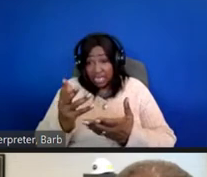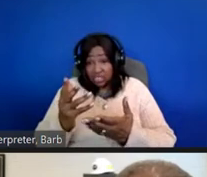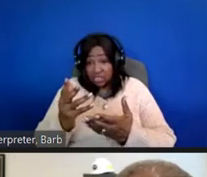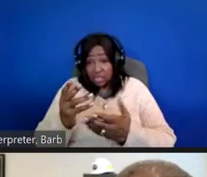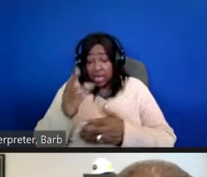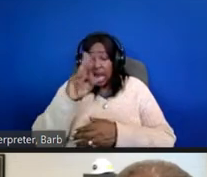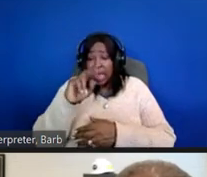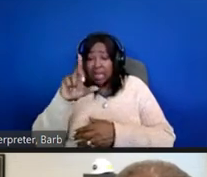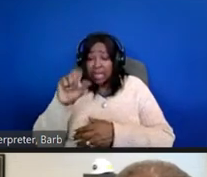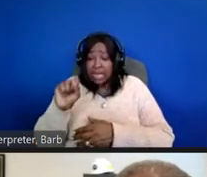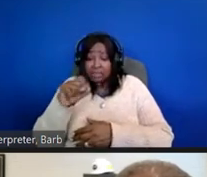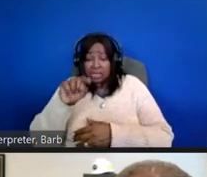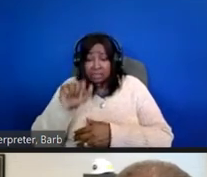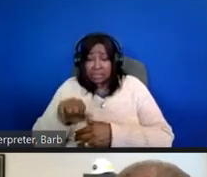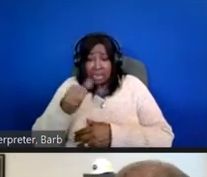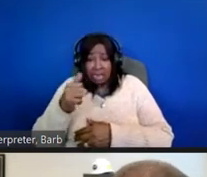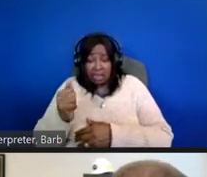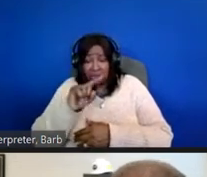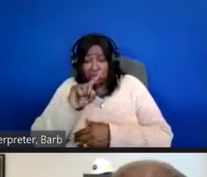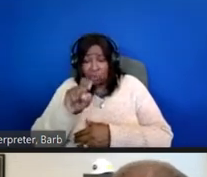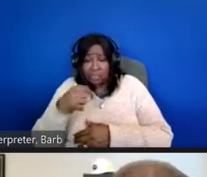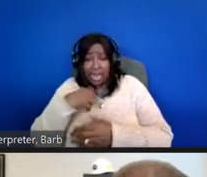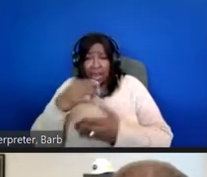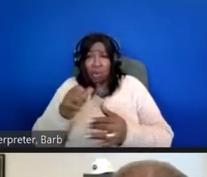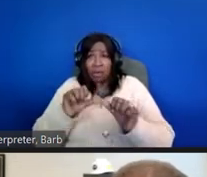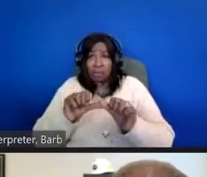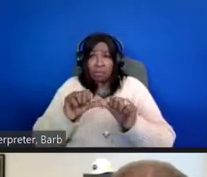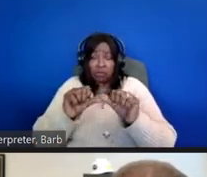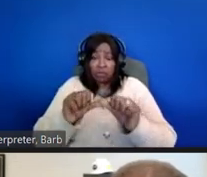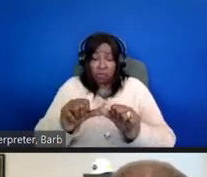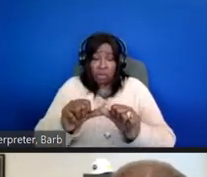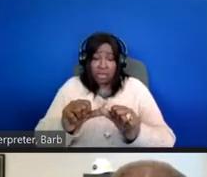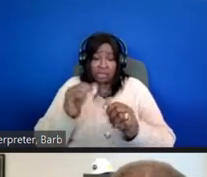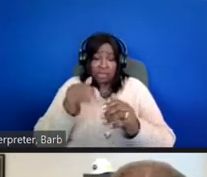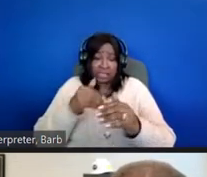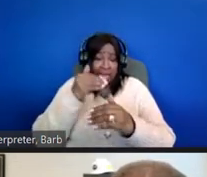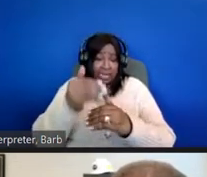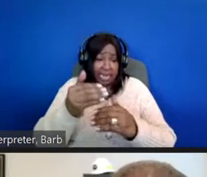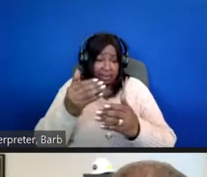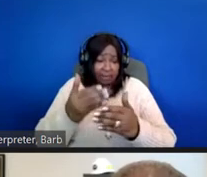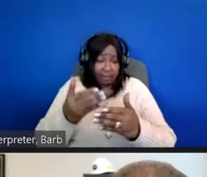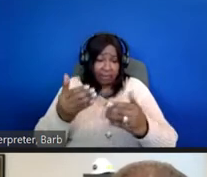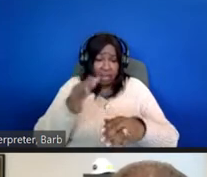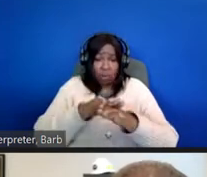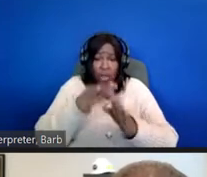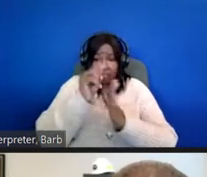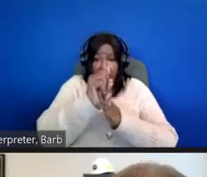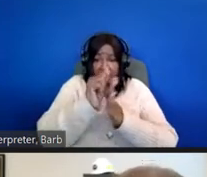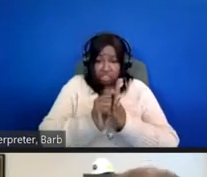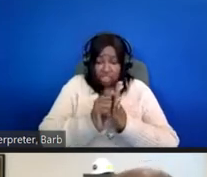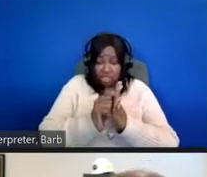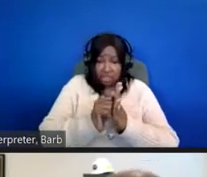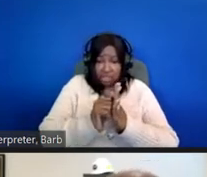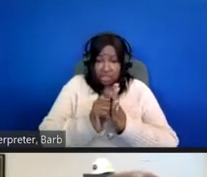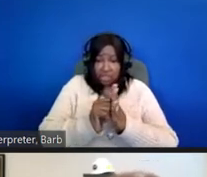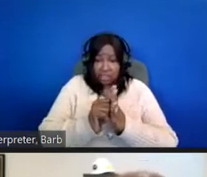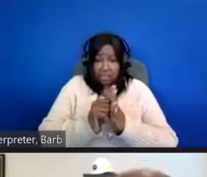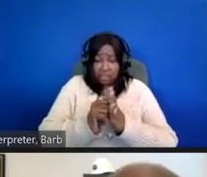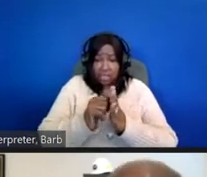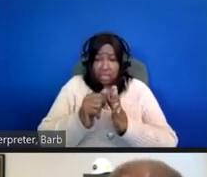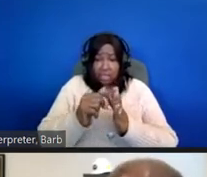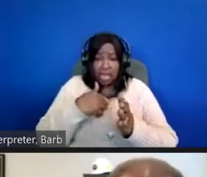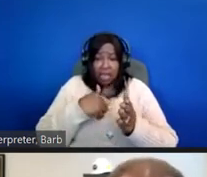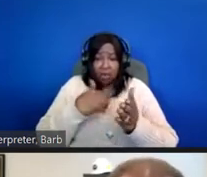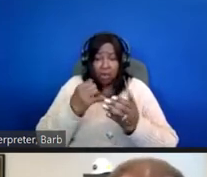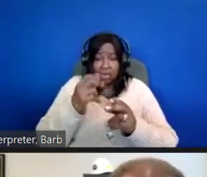any other questions, I'd like to move on to the next item on the agenda. I just want to hold it open.